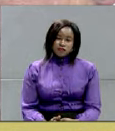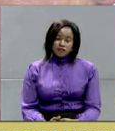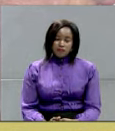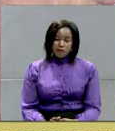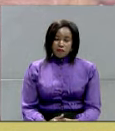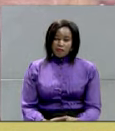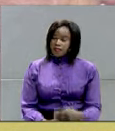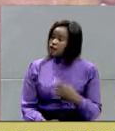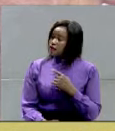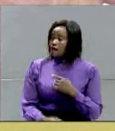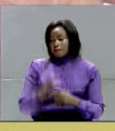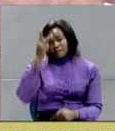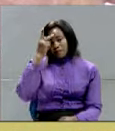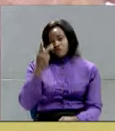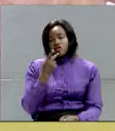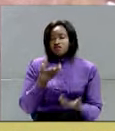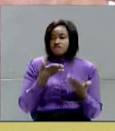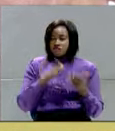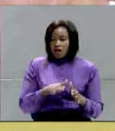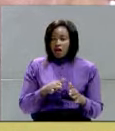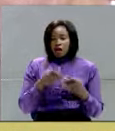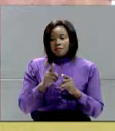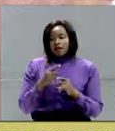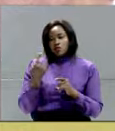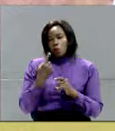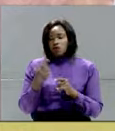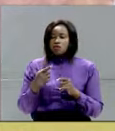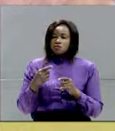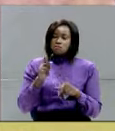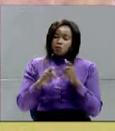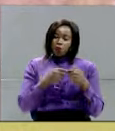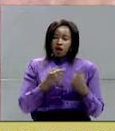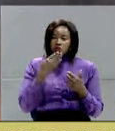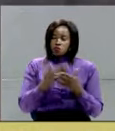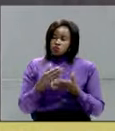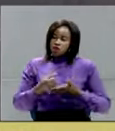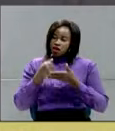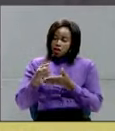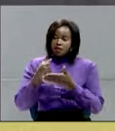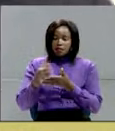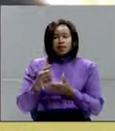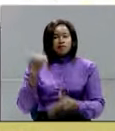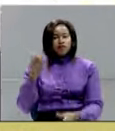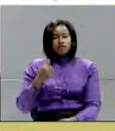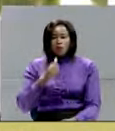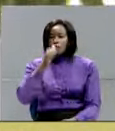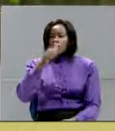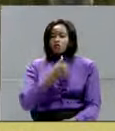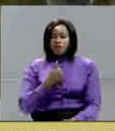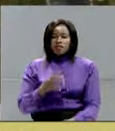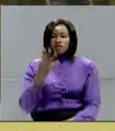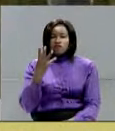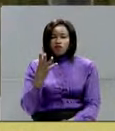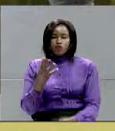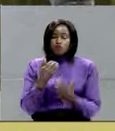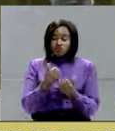She lost her parents and lives on the mercy of Good Samaritans. A formerly proud mother of four lost